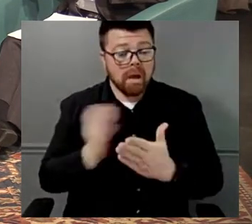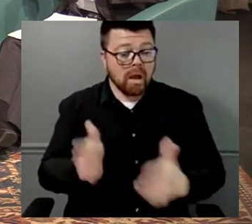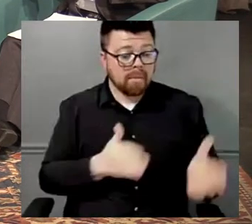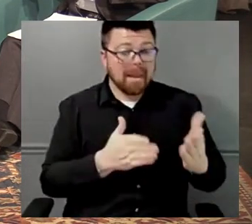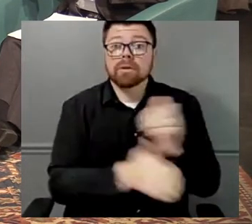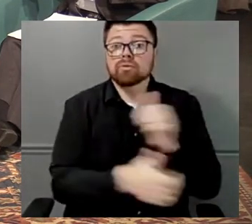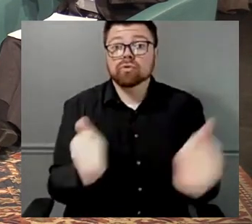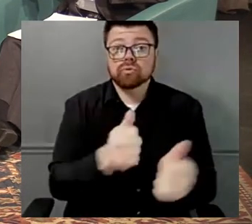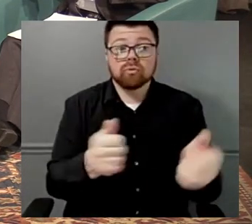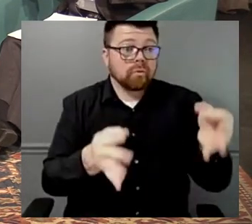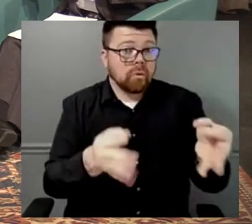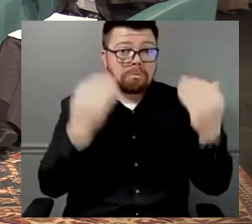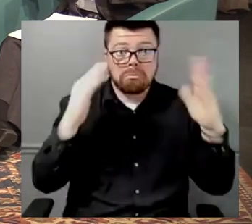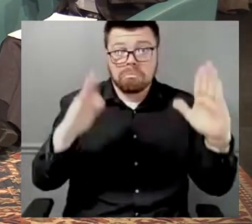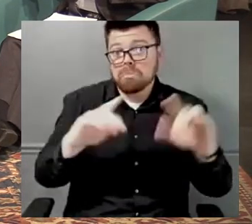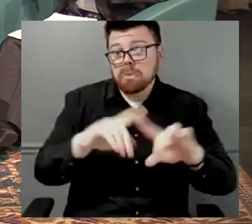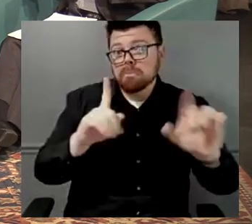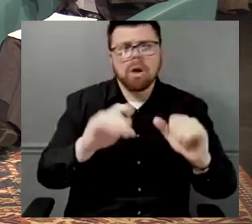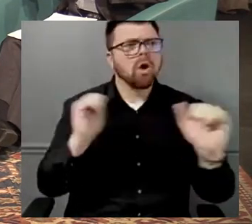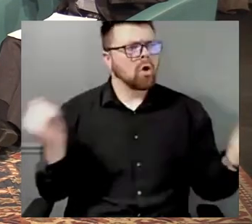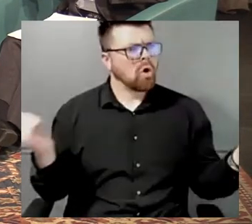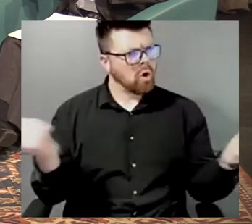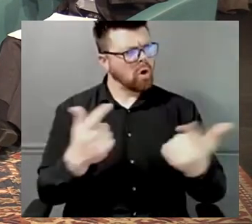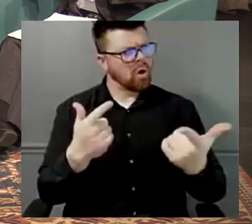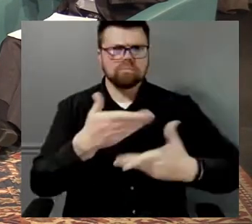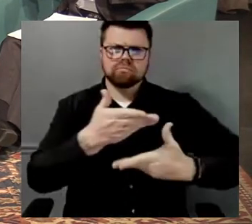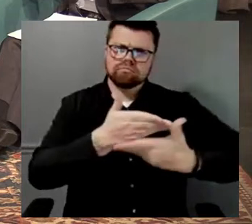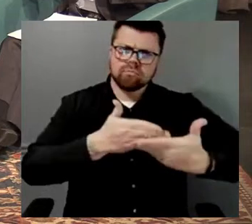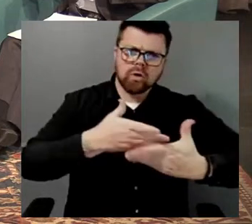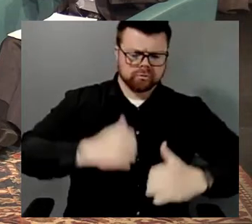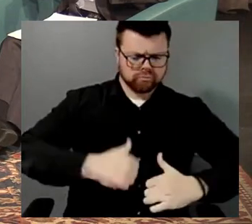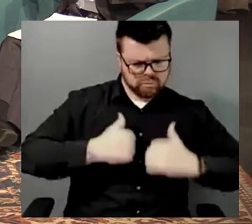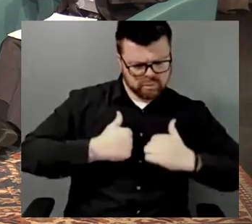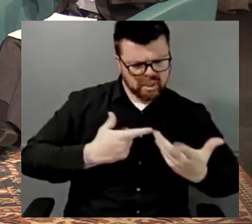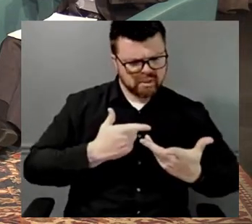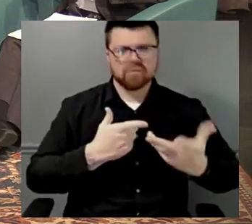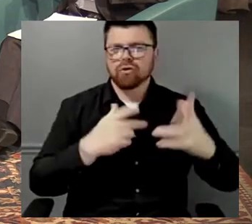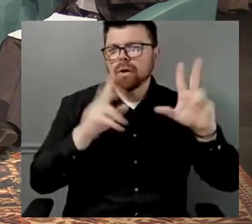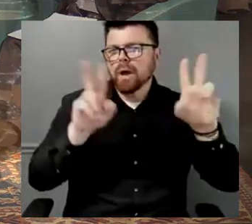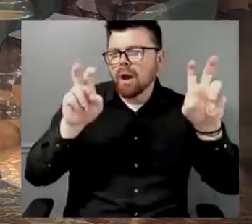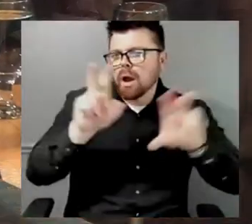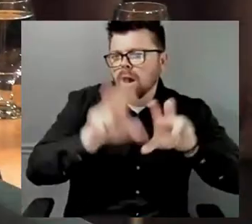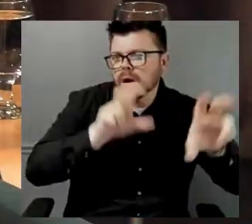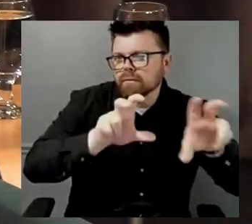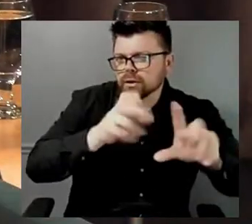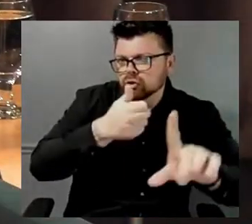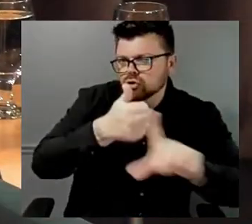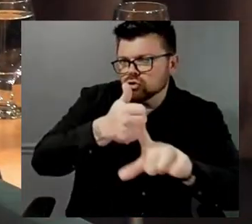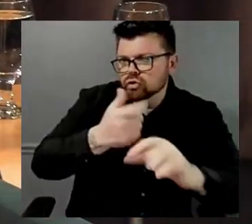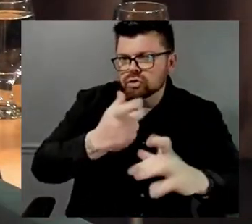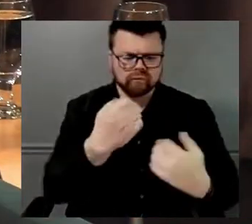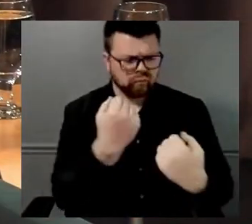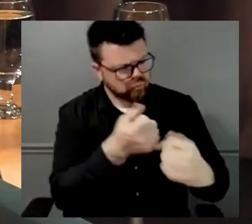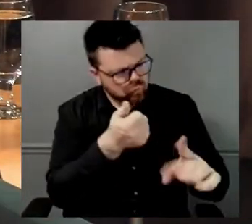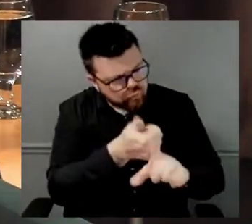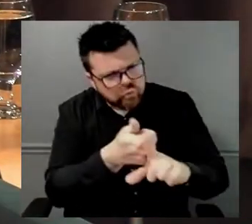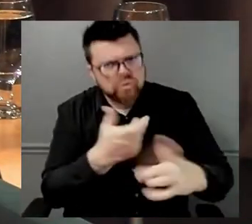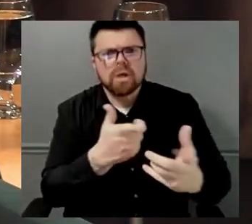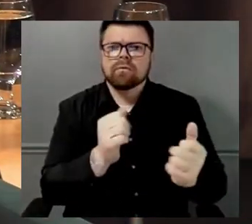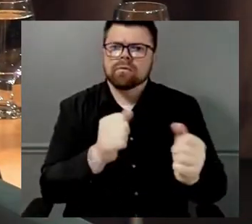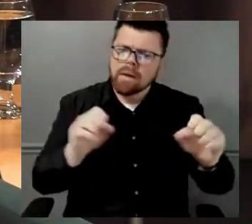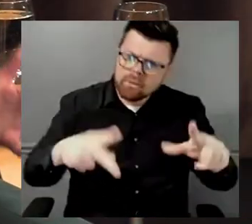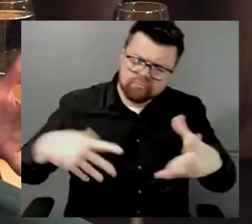life, you invest yourself in what's in front of you that day, doing the best you can and making the most of the opportunities you have, both